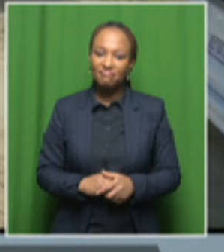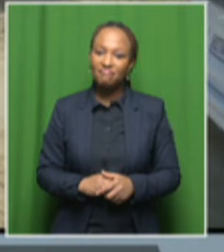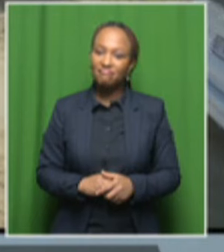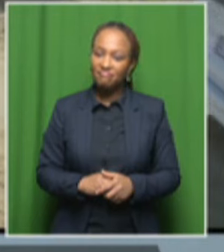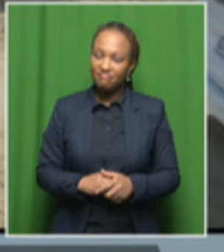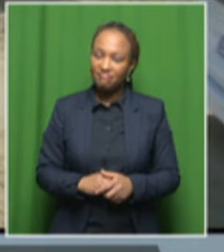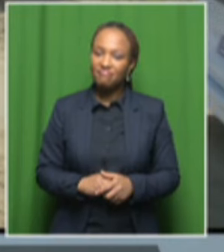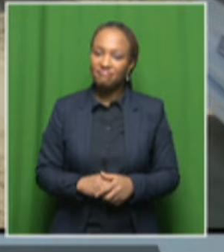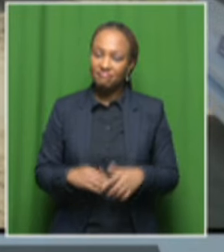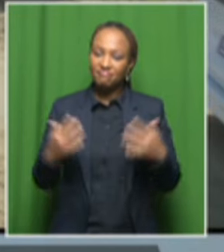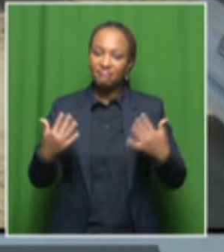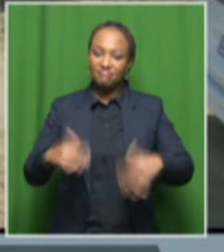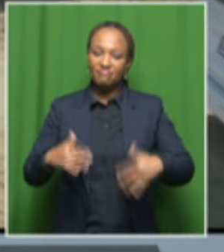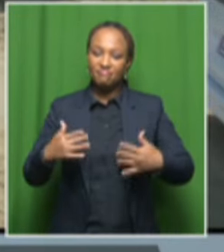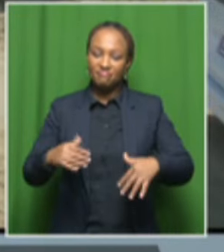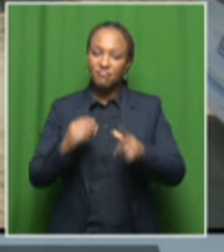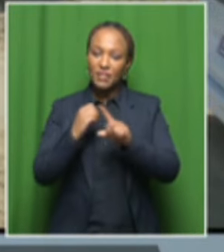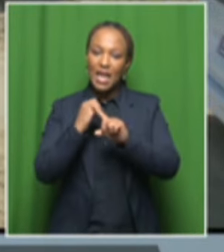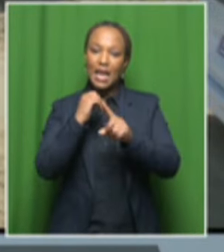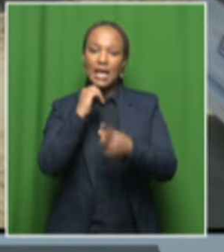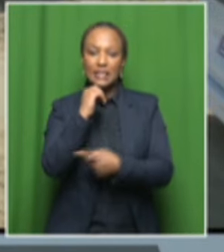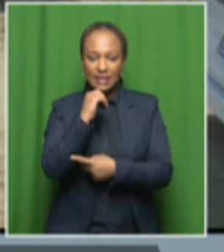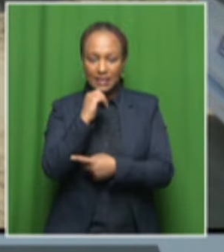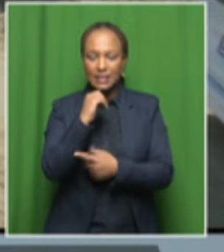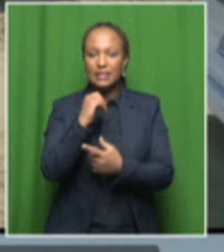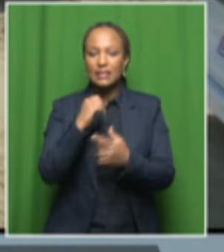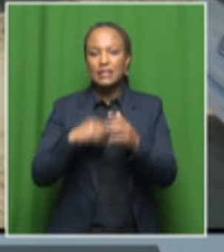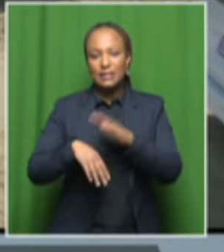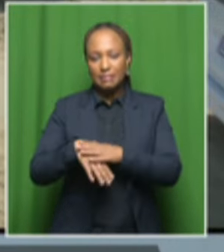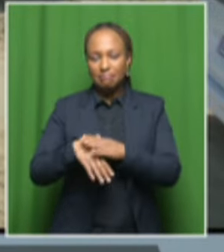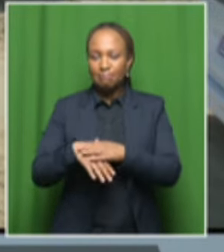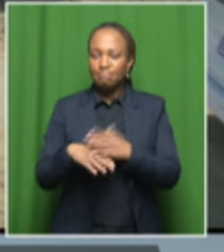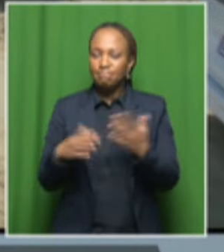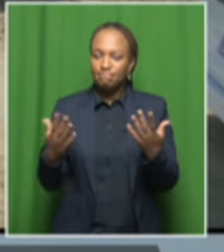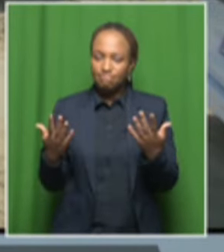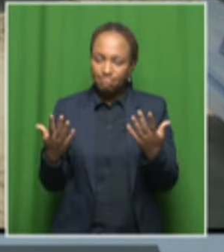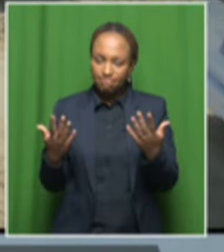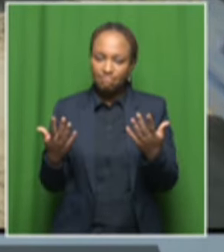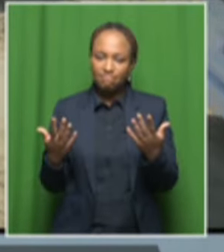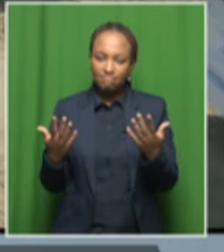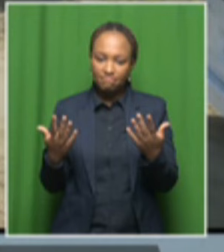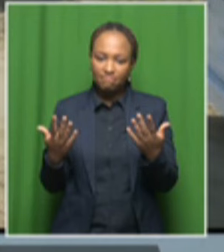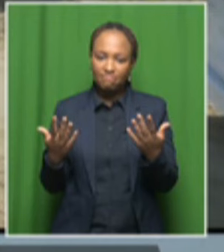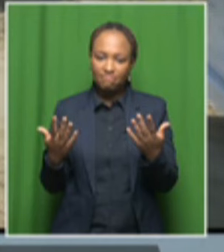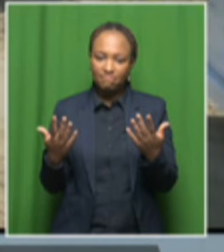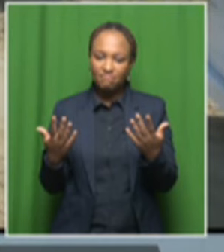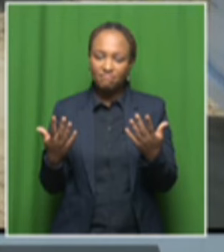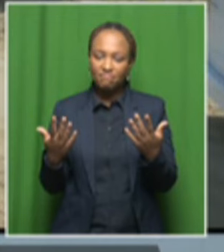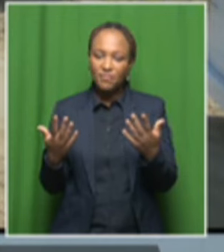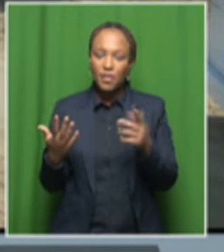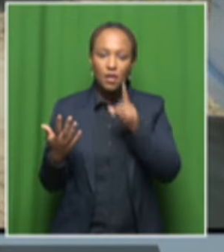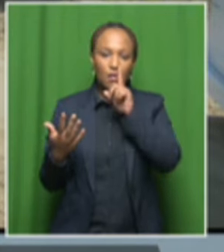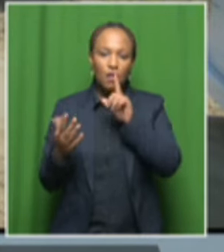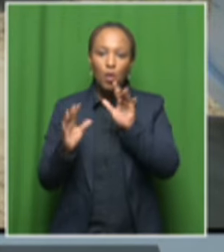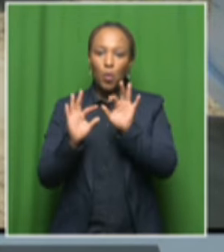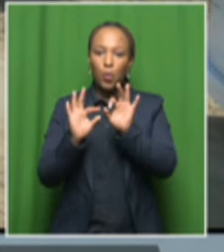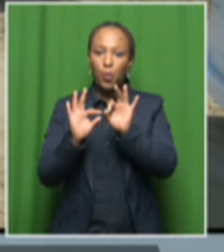was definitely his last journey through the quiet road